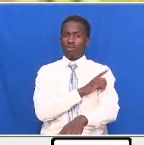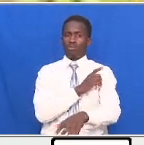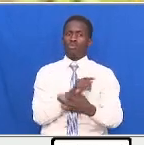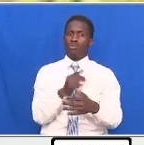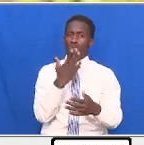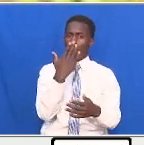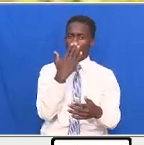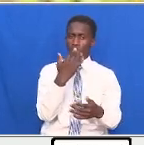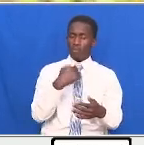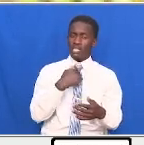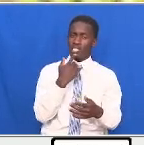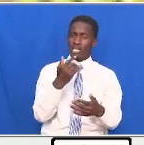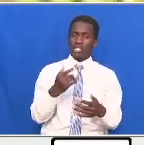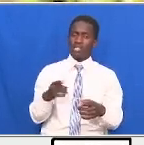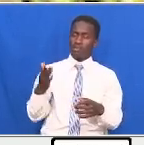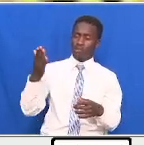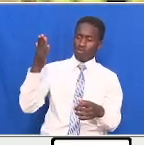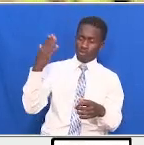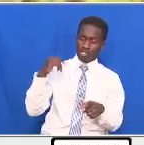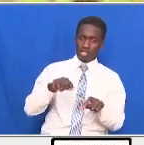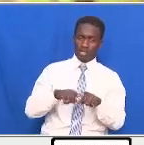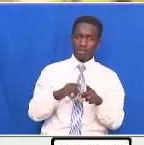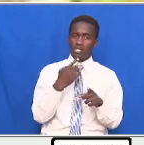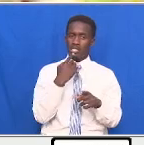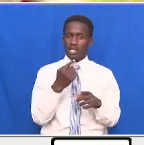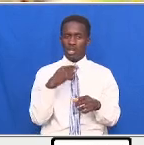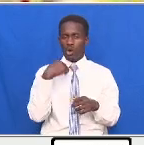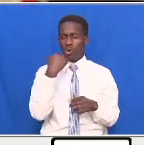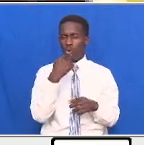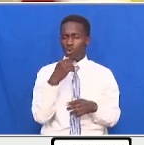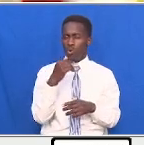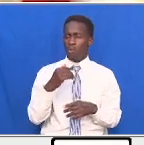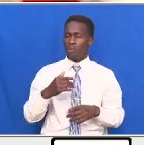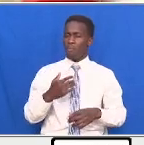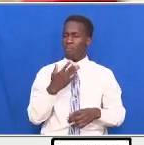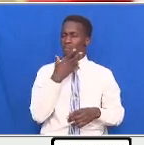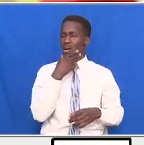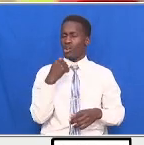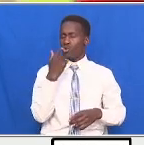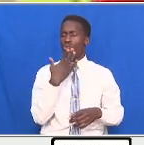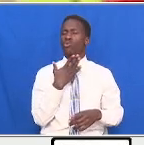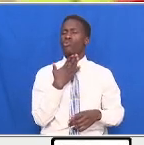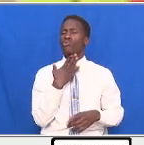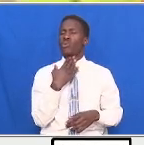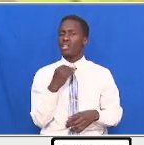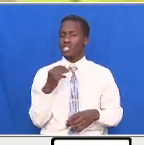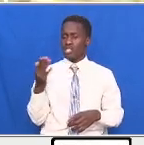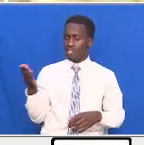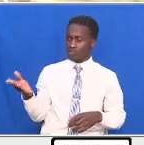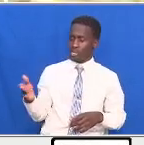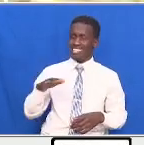home. I had said, and I will still say, to ask, who is this mighty man who wanted Willis